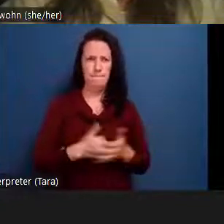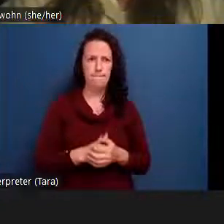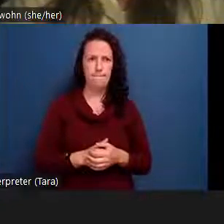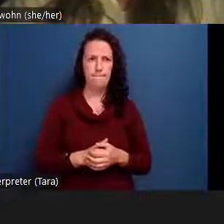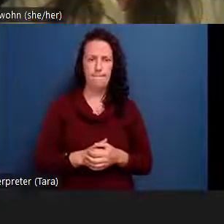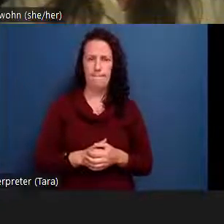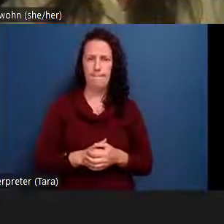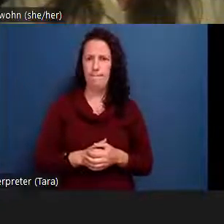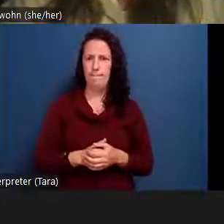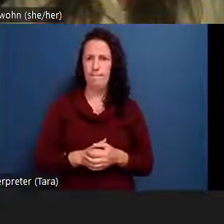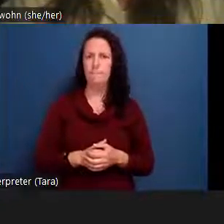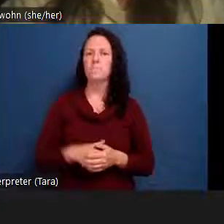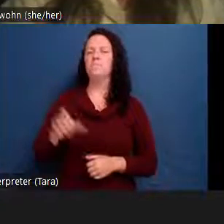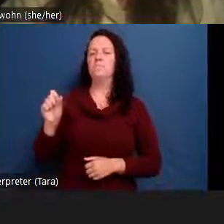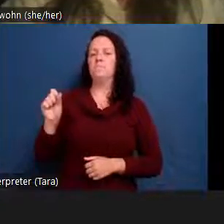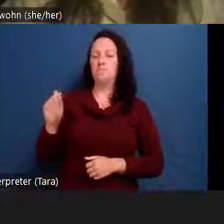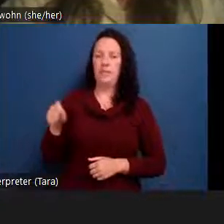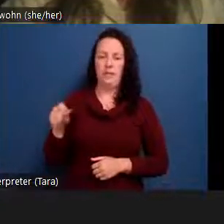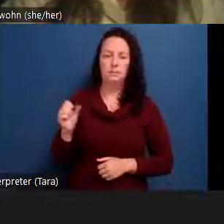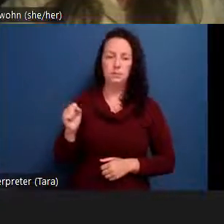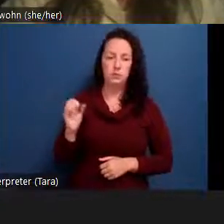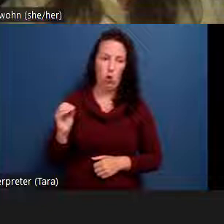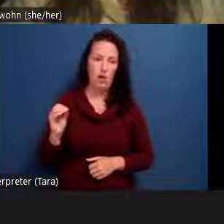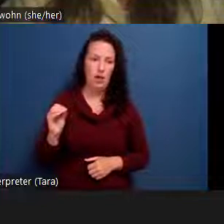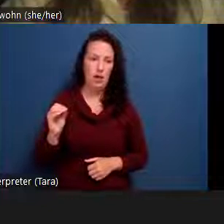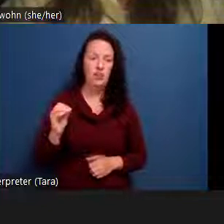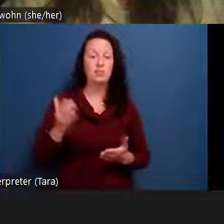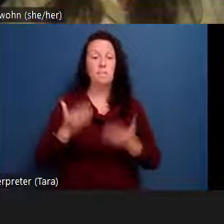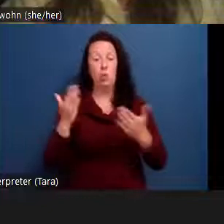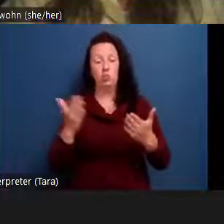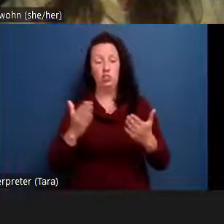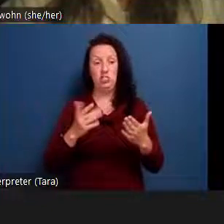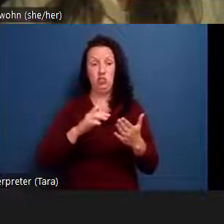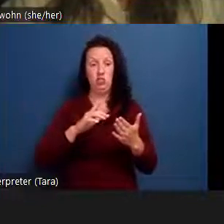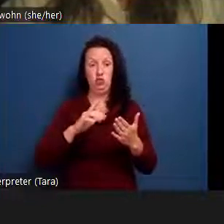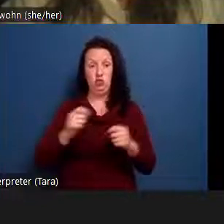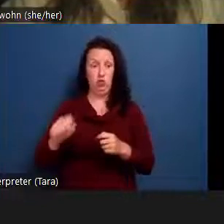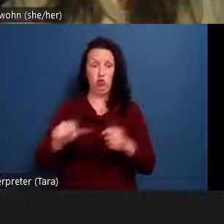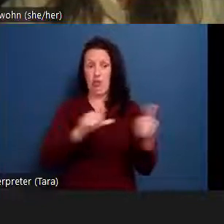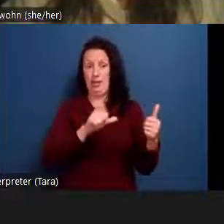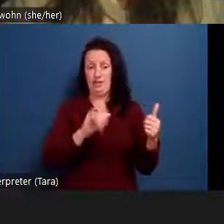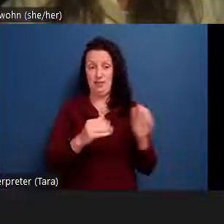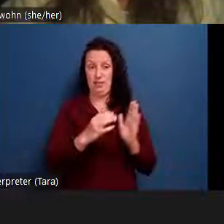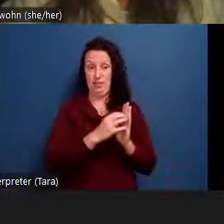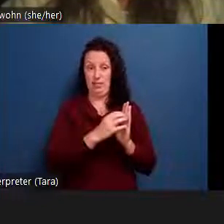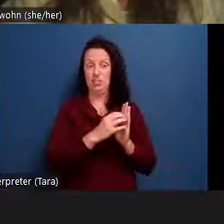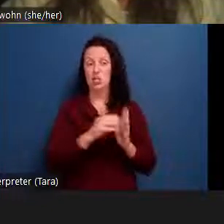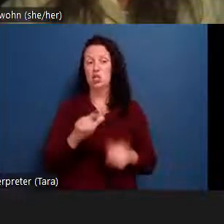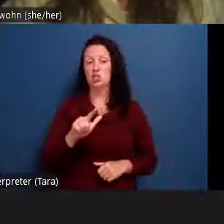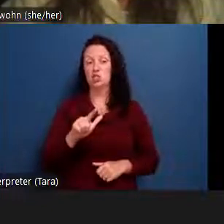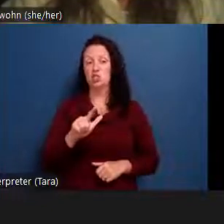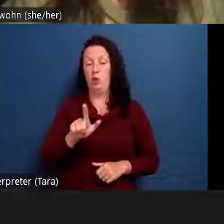Samir. Yeah, so there was a motion to strike the text completely. It had 21% in